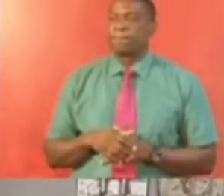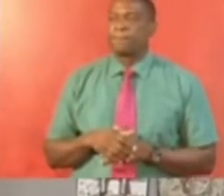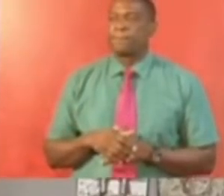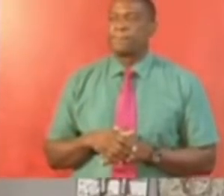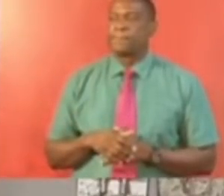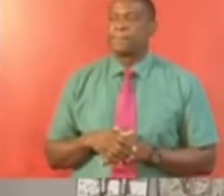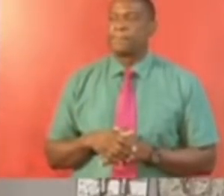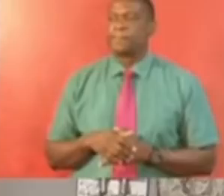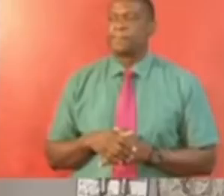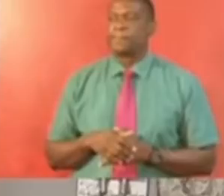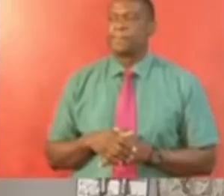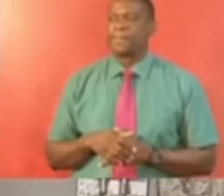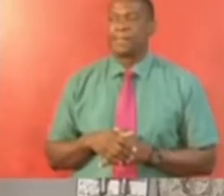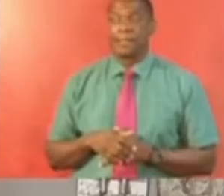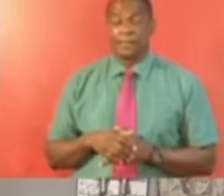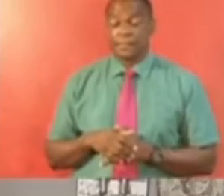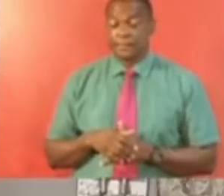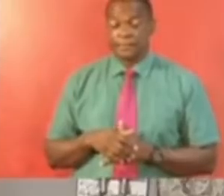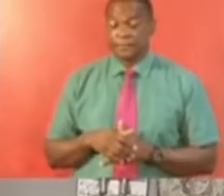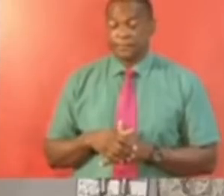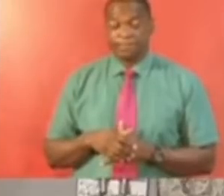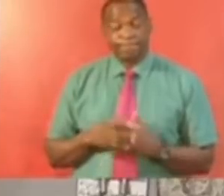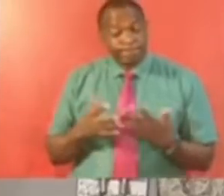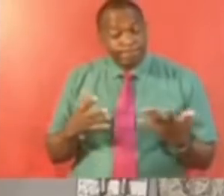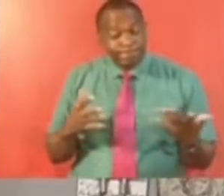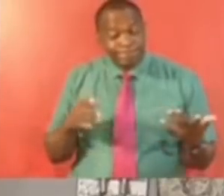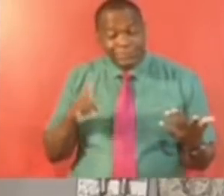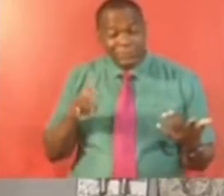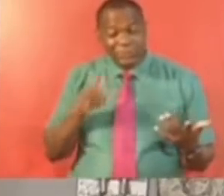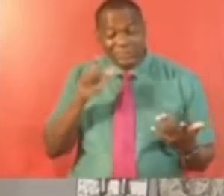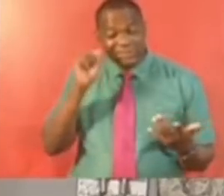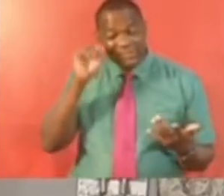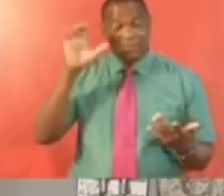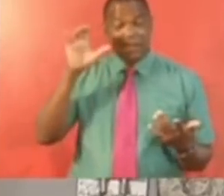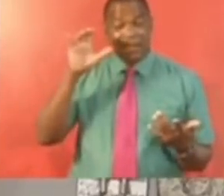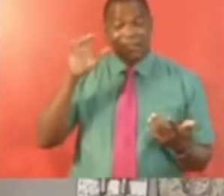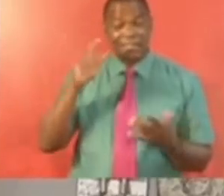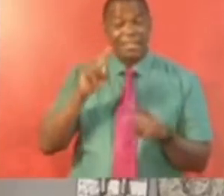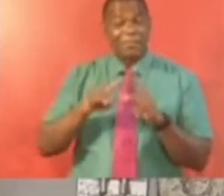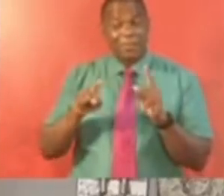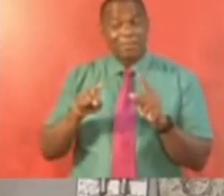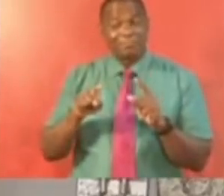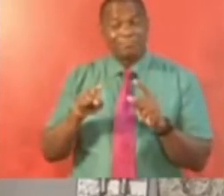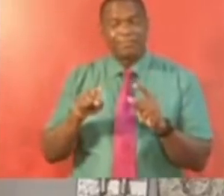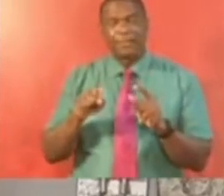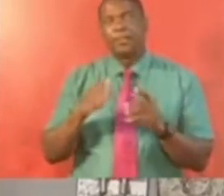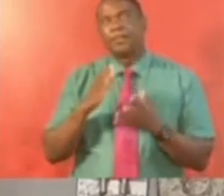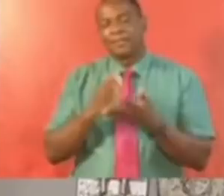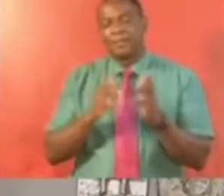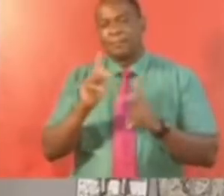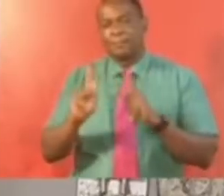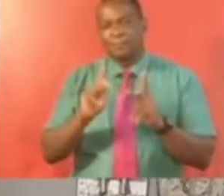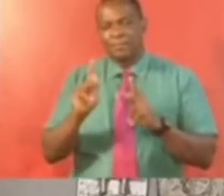I shouldn't be surprised, but there are immediately persons asking very mischievous questions with respect to the tickets and the ticket